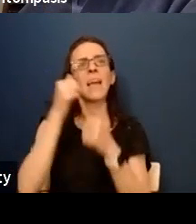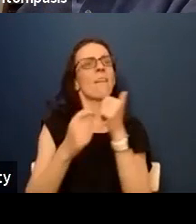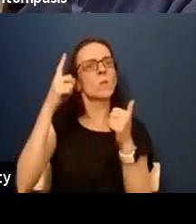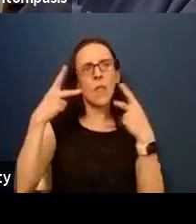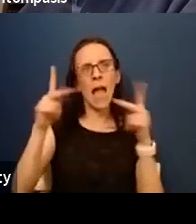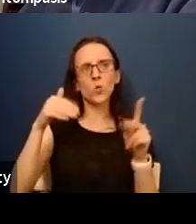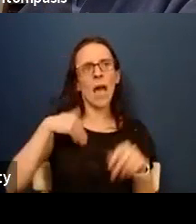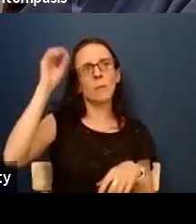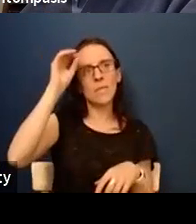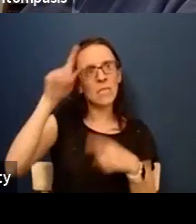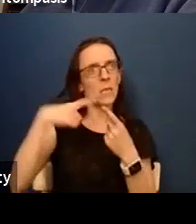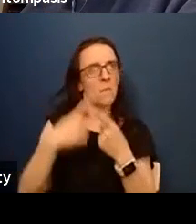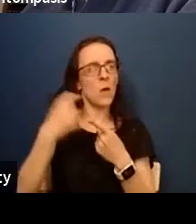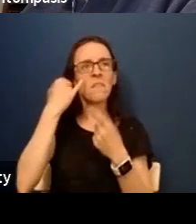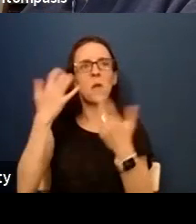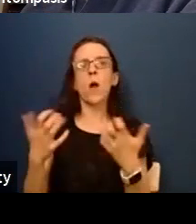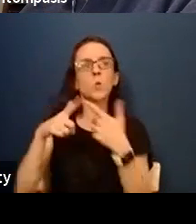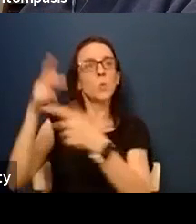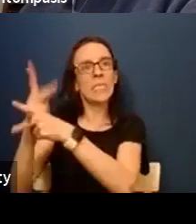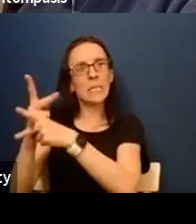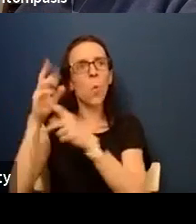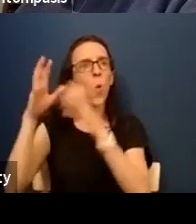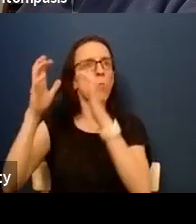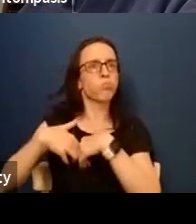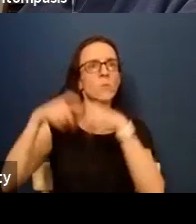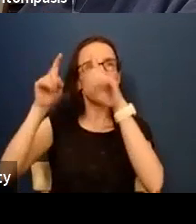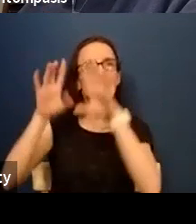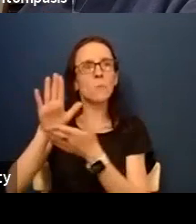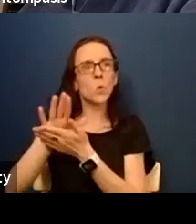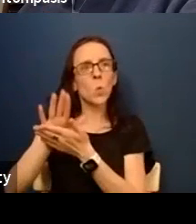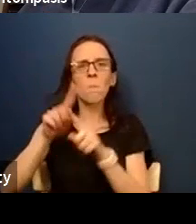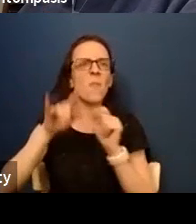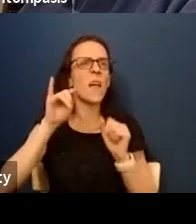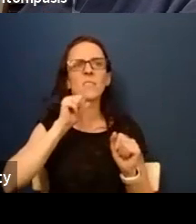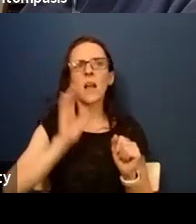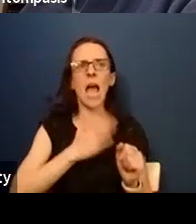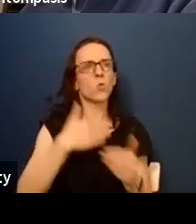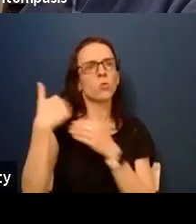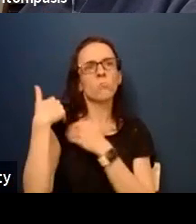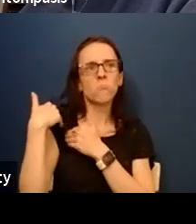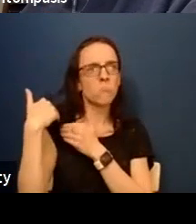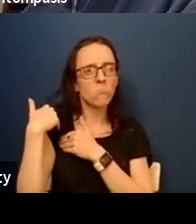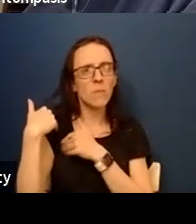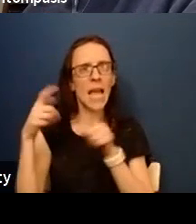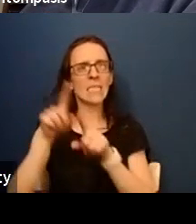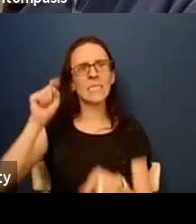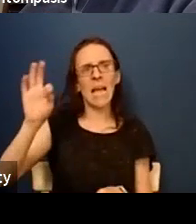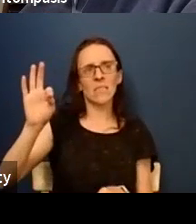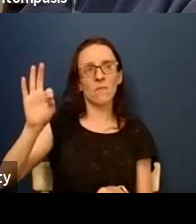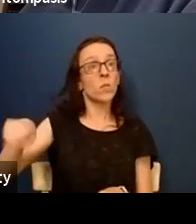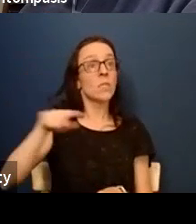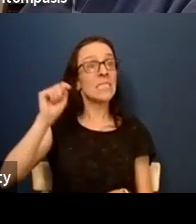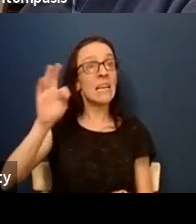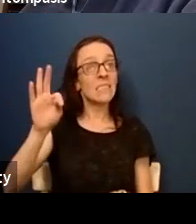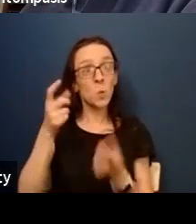around dismantling exam schools. But that's not what we're charged with. We were charged with ensuring that